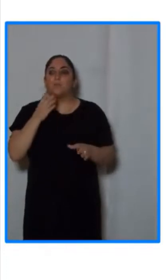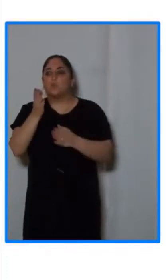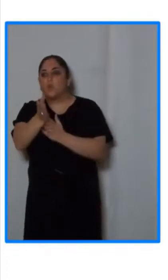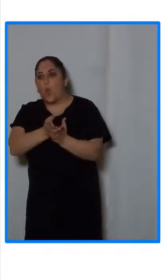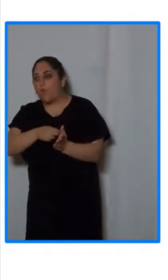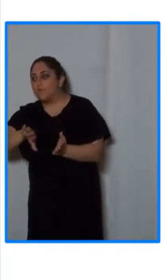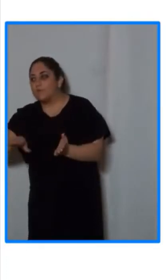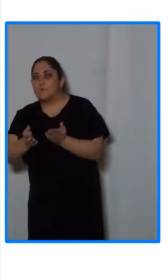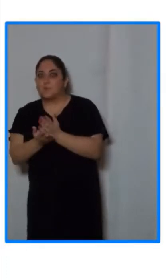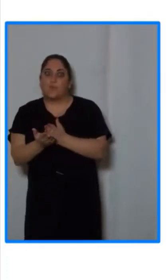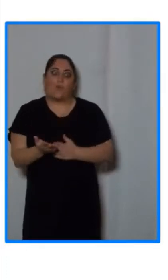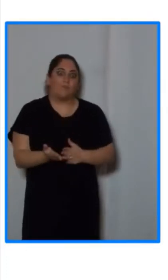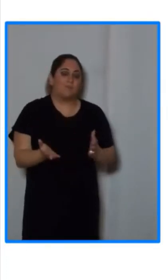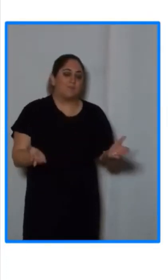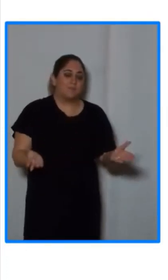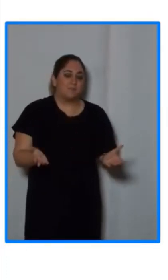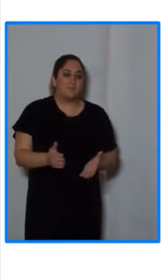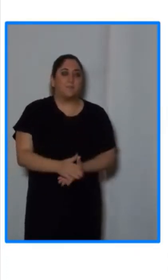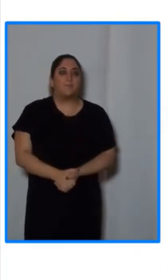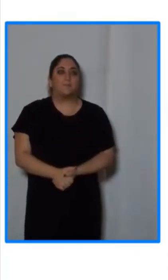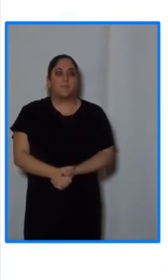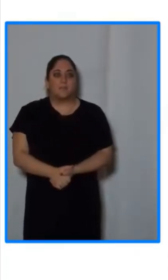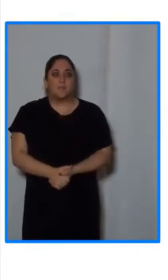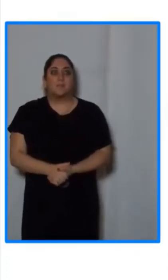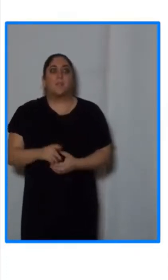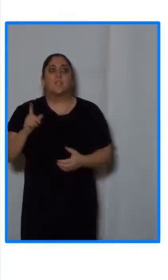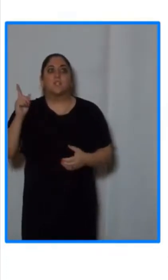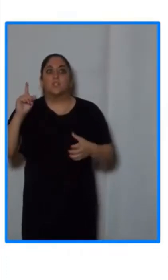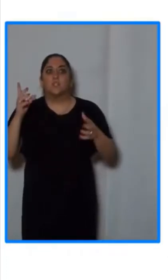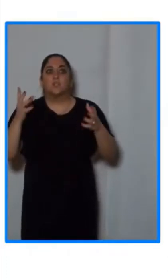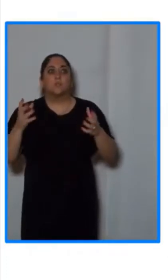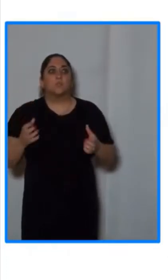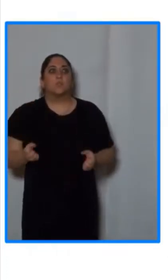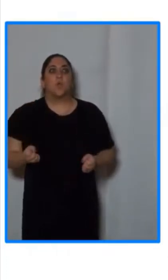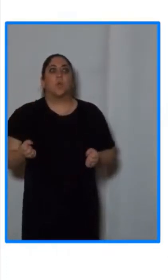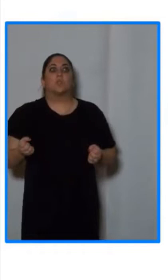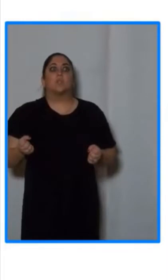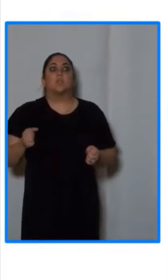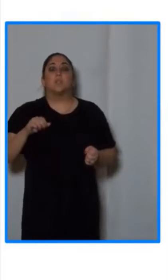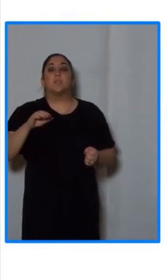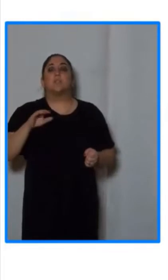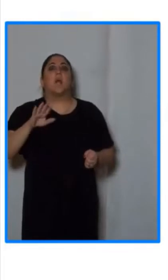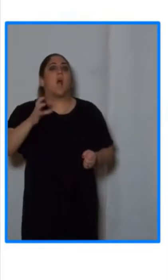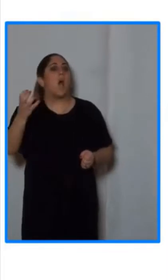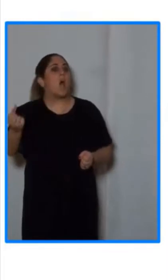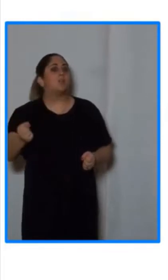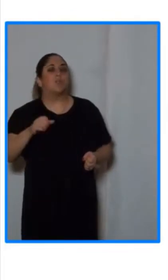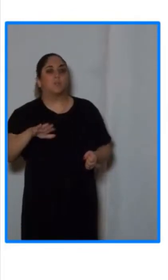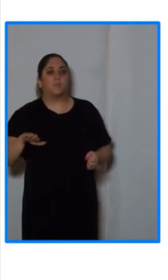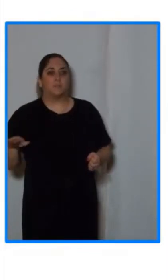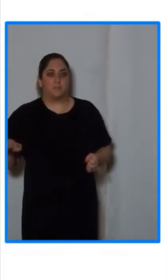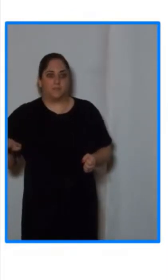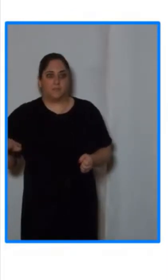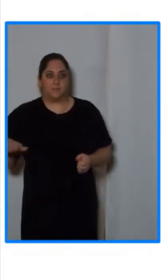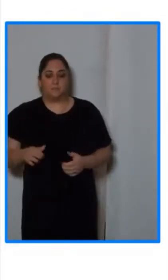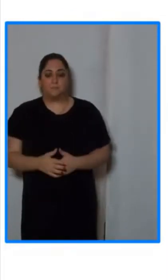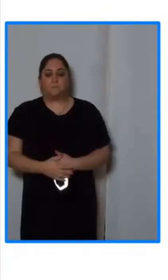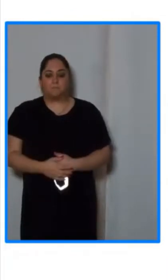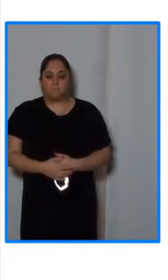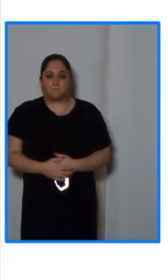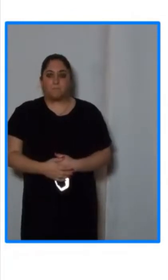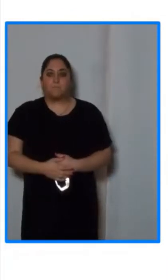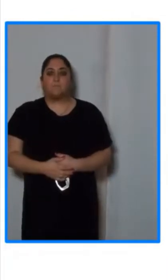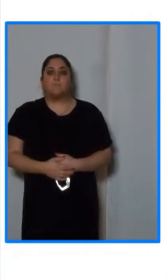Next, I'd like to address accessibility needs for digital environments in practice and how they are benefiting us all.